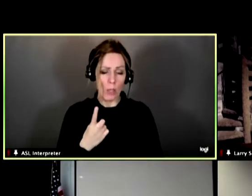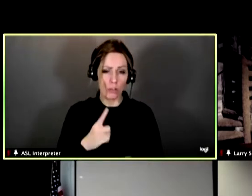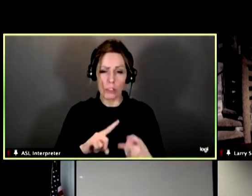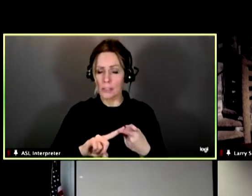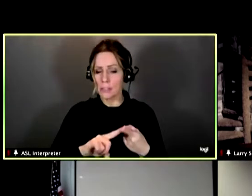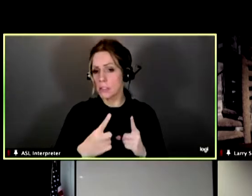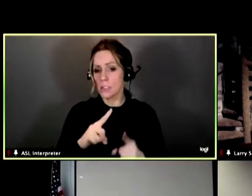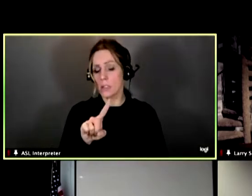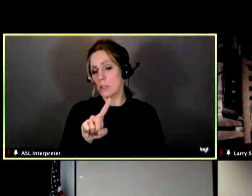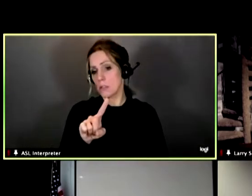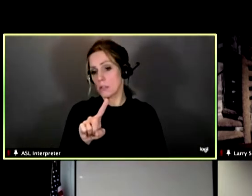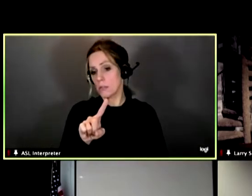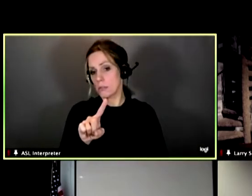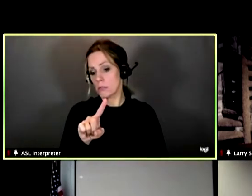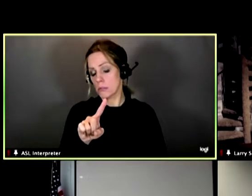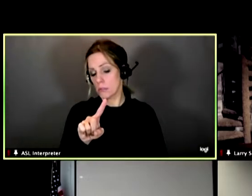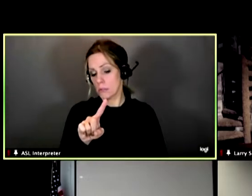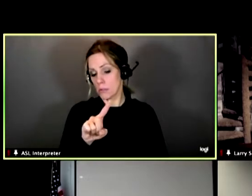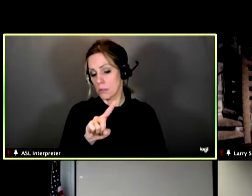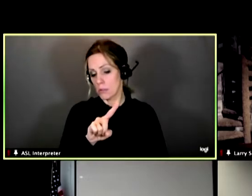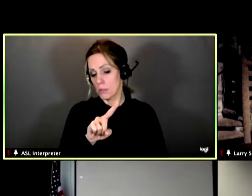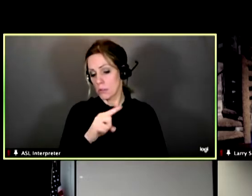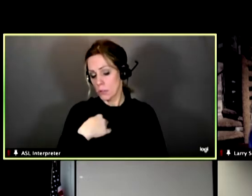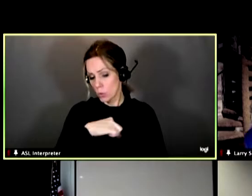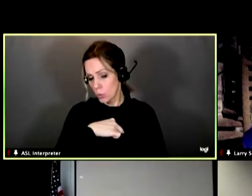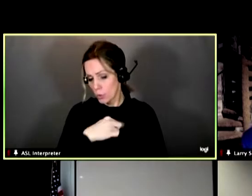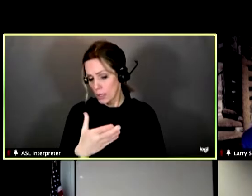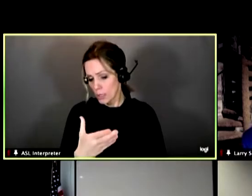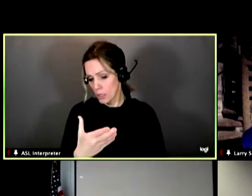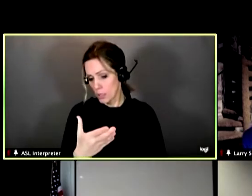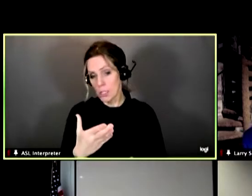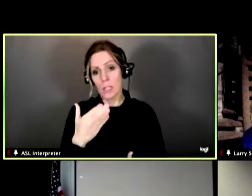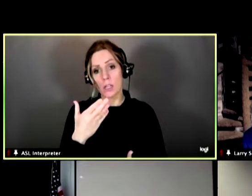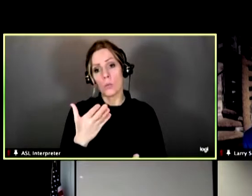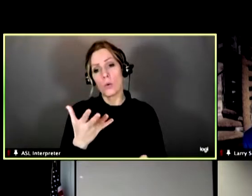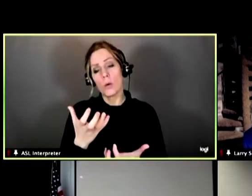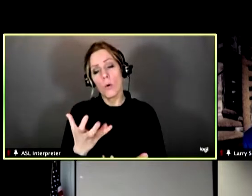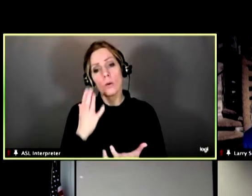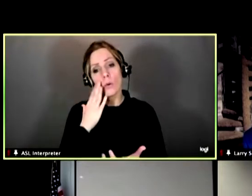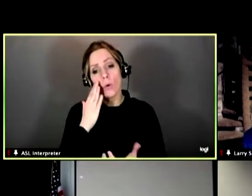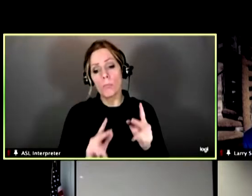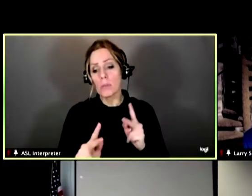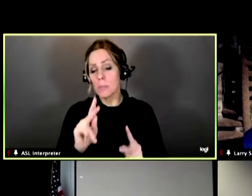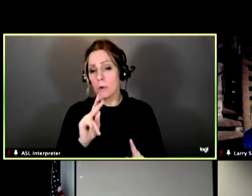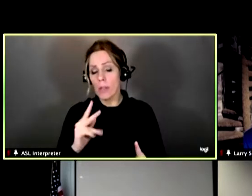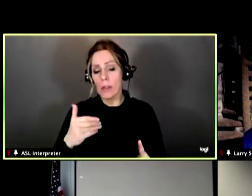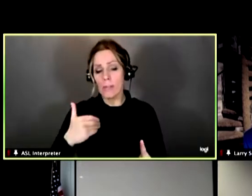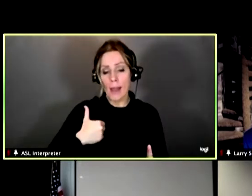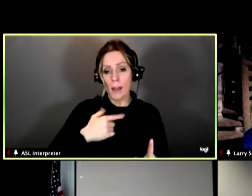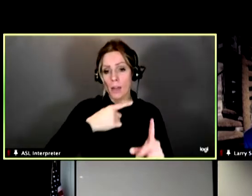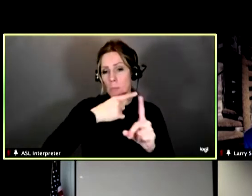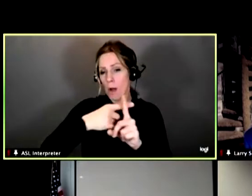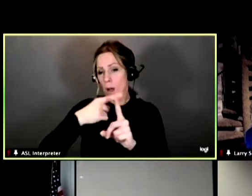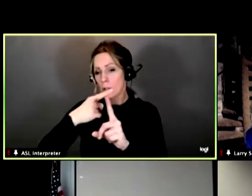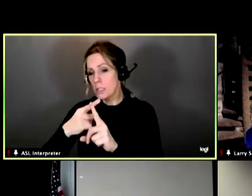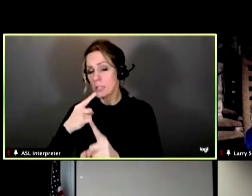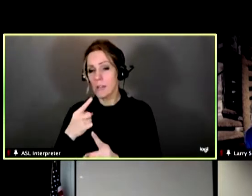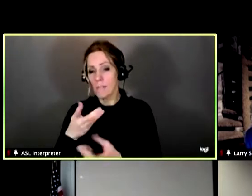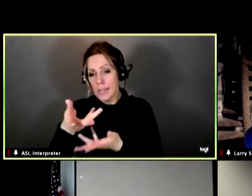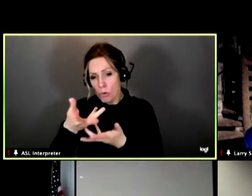recommends seeking officer candidates who've had positive interactions with people of various cultural